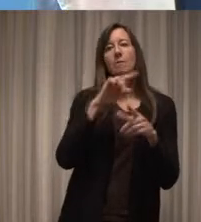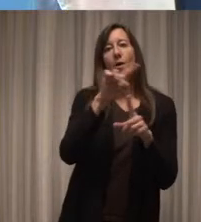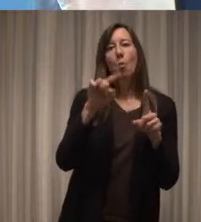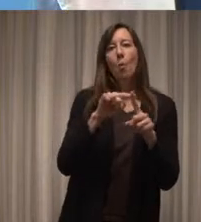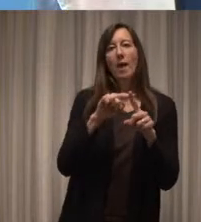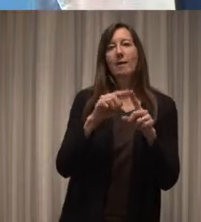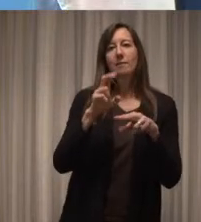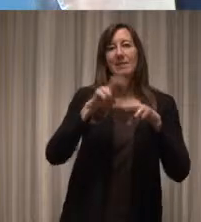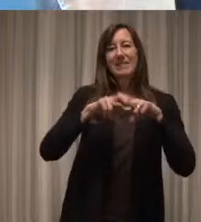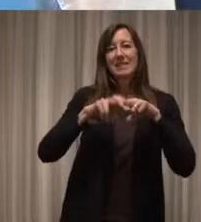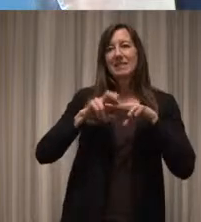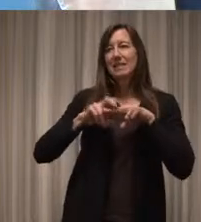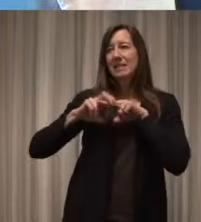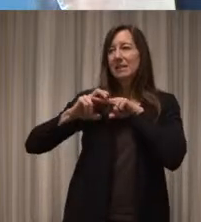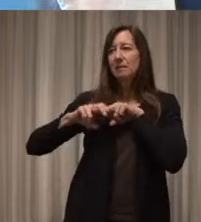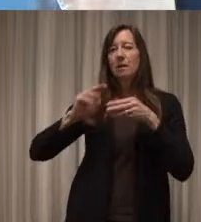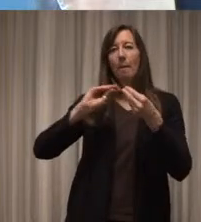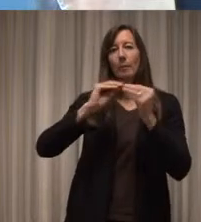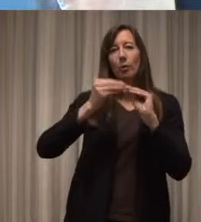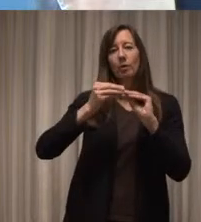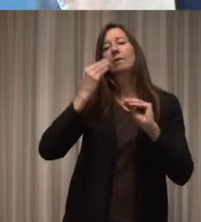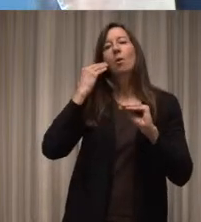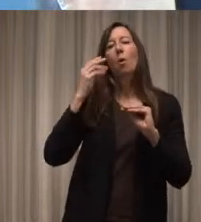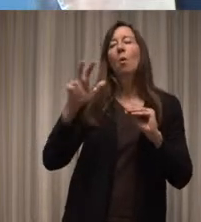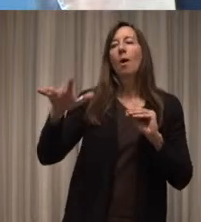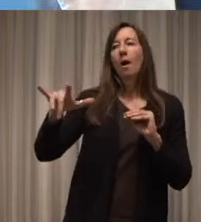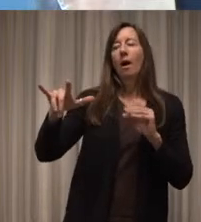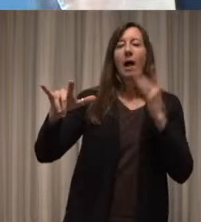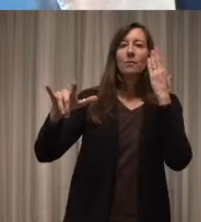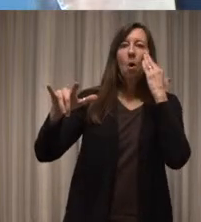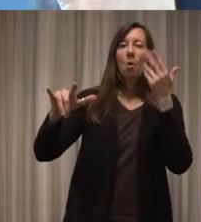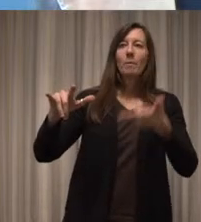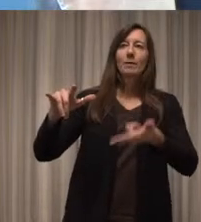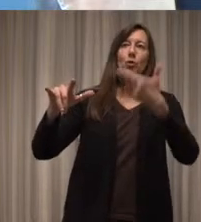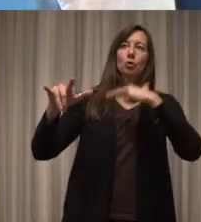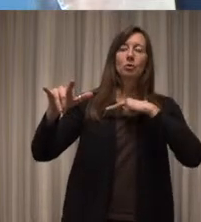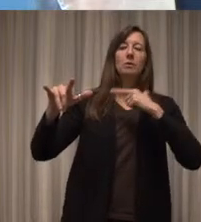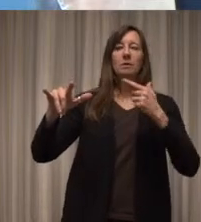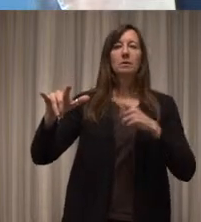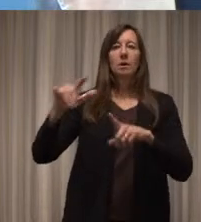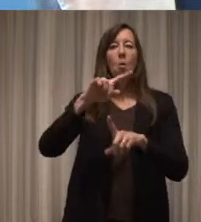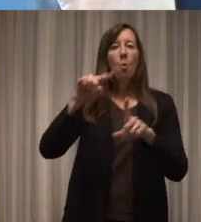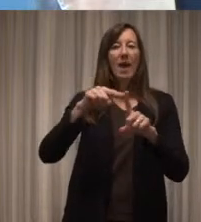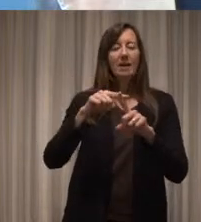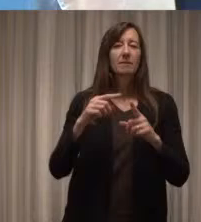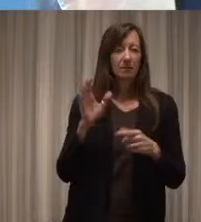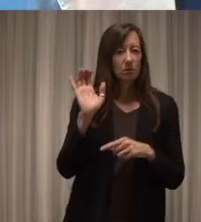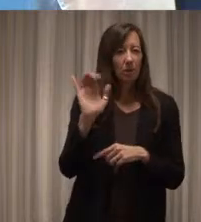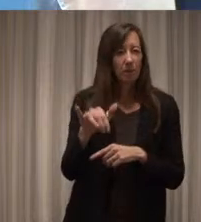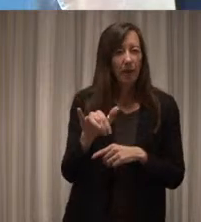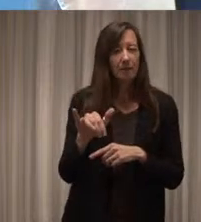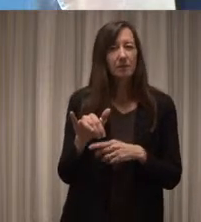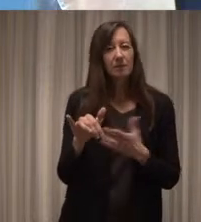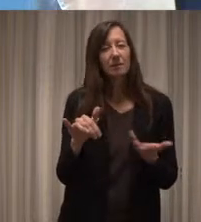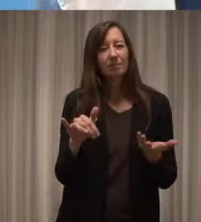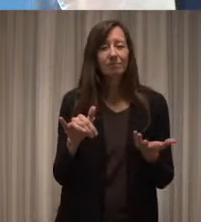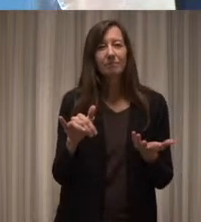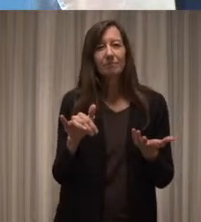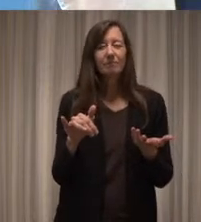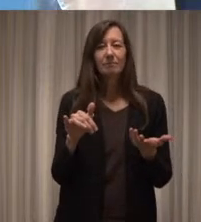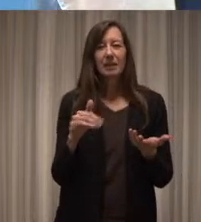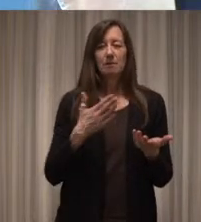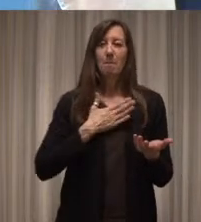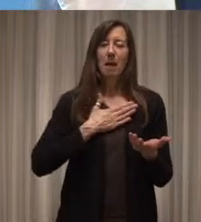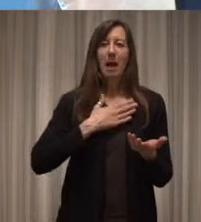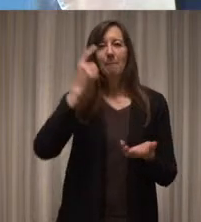There's nothing exactly quite like what we're doing here with this vaccination process, but that's the closest analogy, at least in